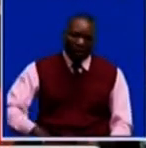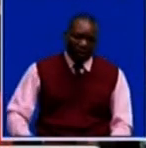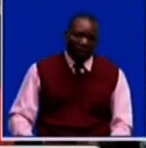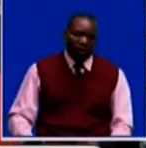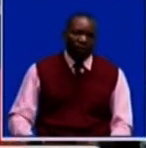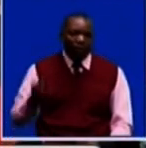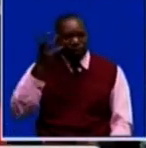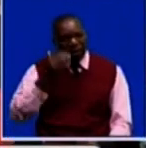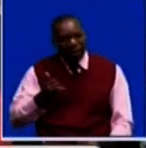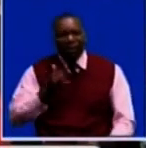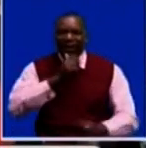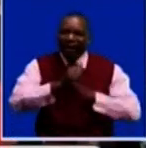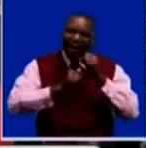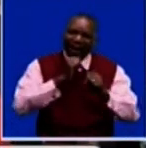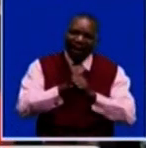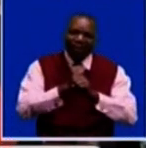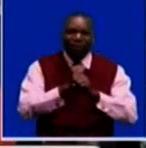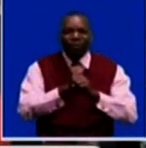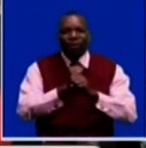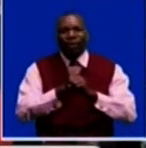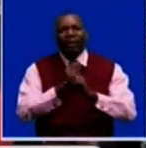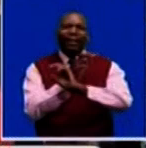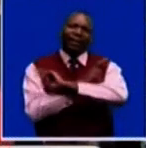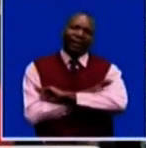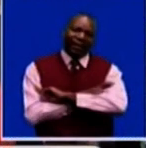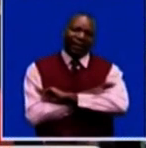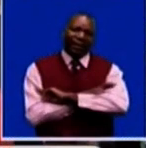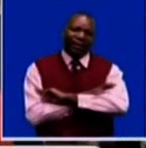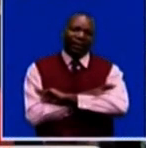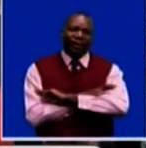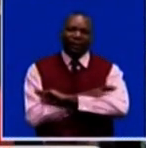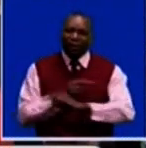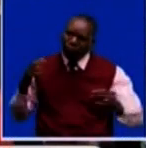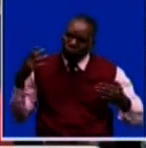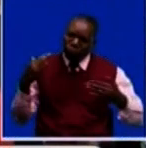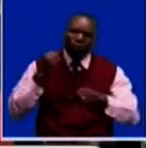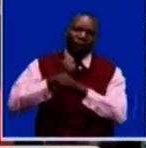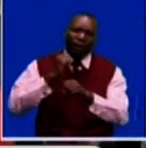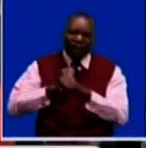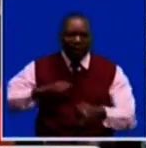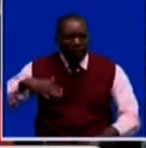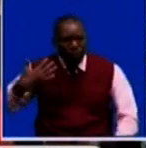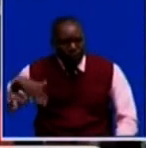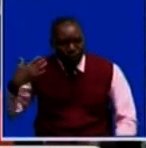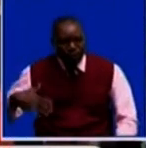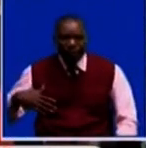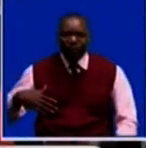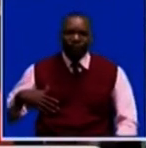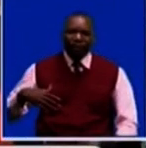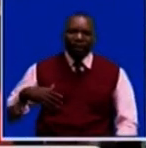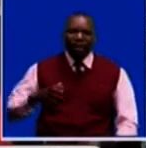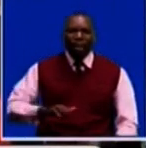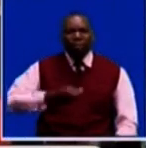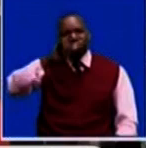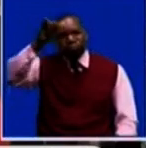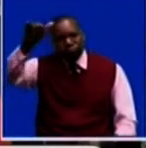his annual leave, and we have seen of late that the president has been working hard, traveling within the country and outside the country,